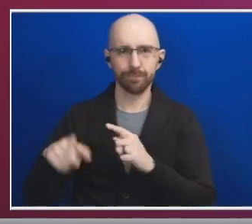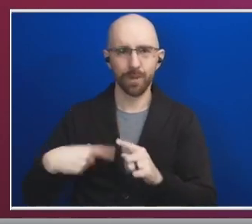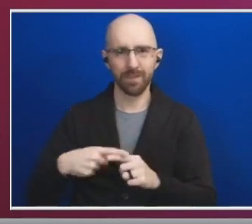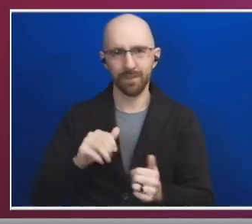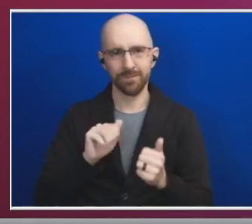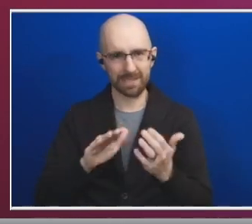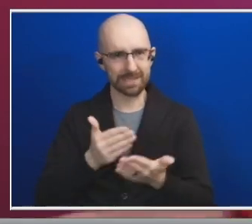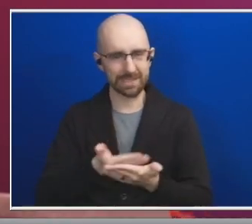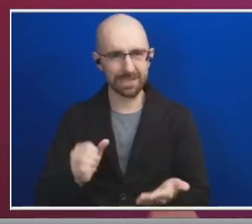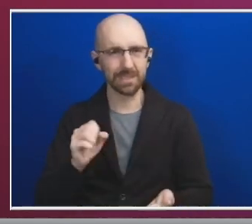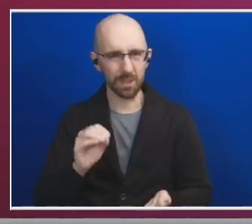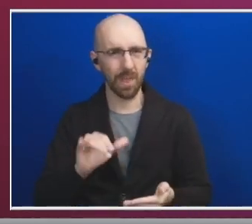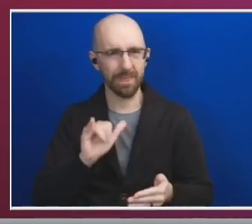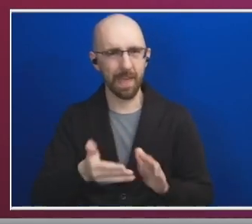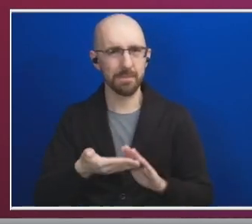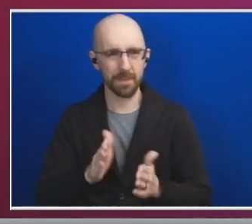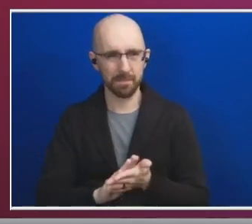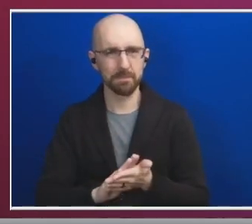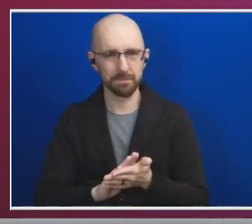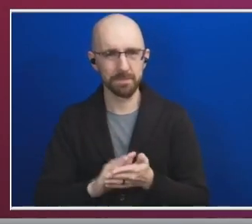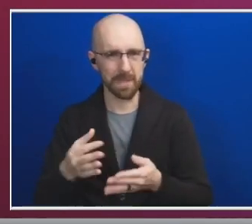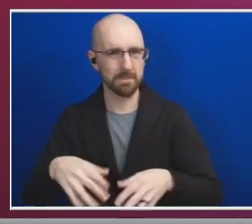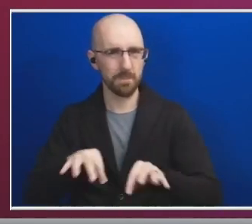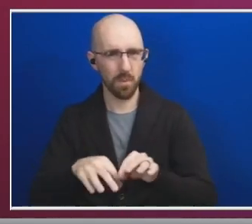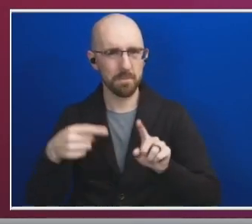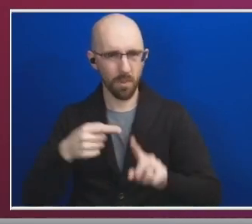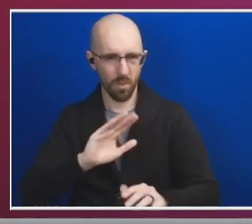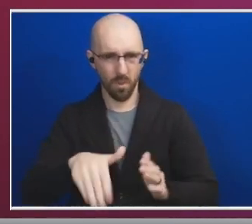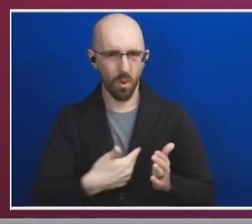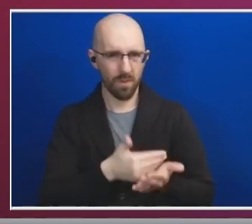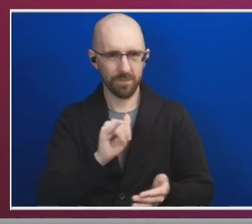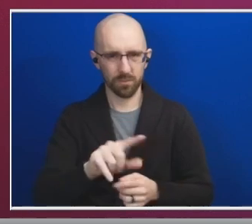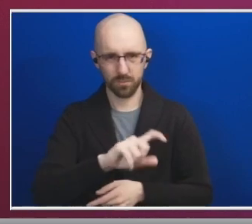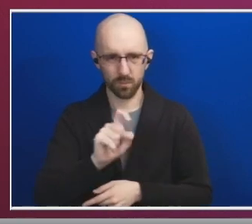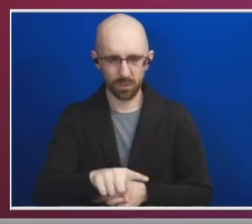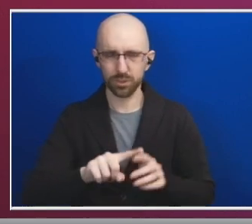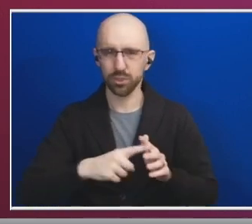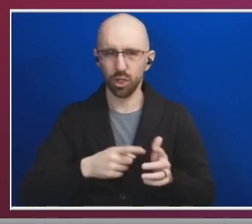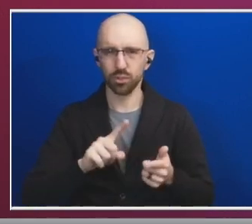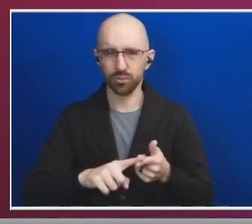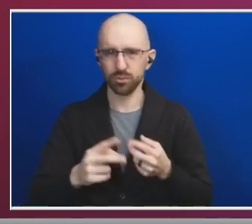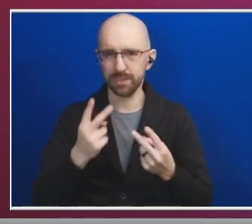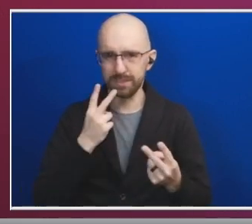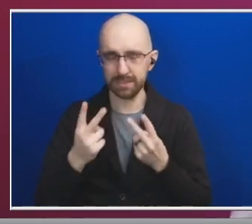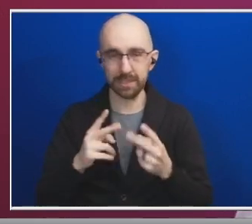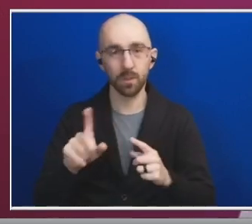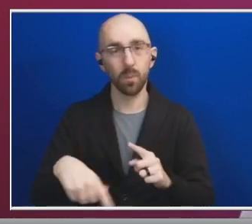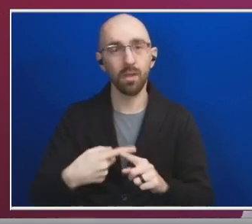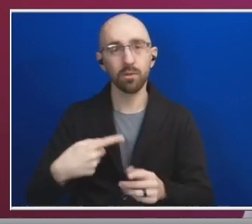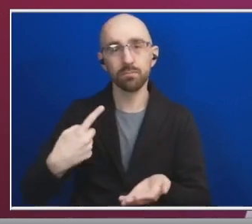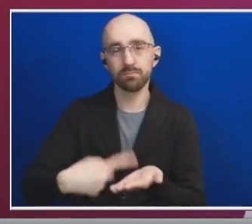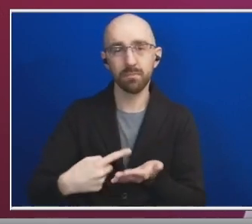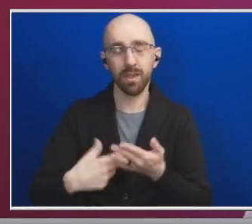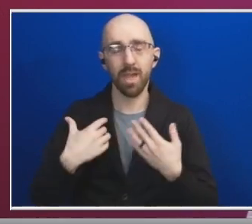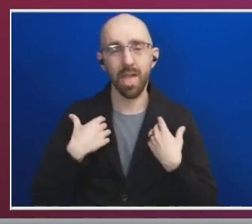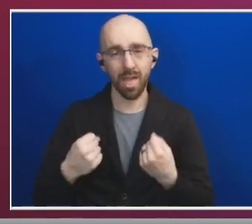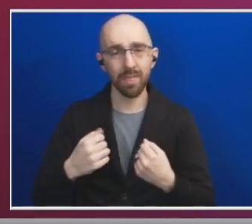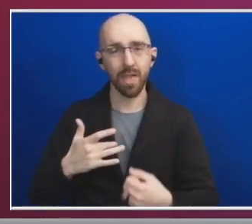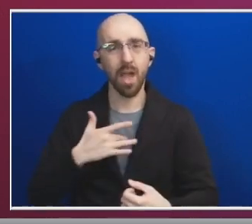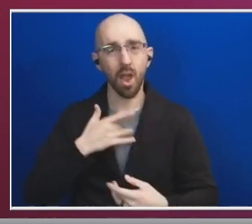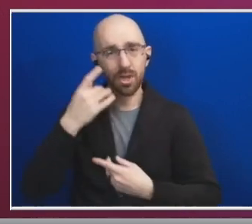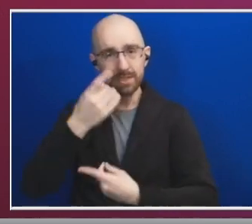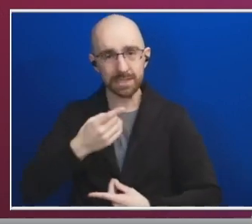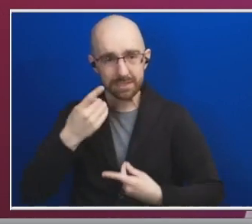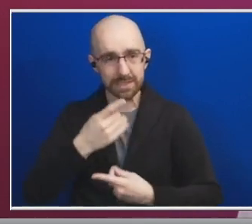becomes really point to all these questions we're starting to field. And when you talk about health and especially Heart Disease Awareness